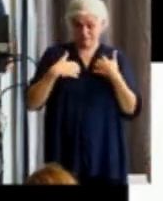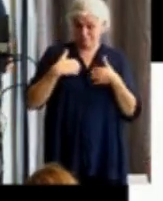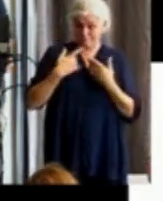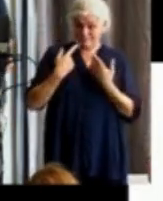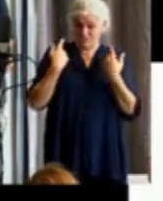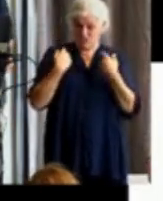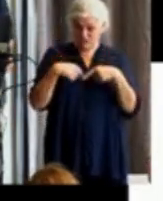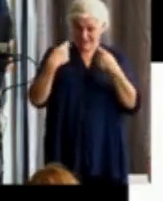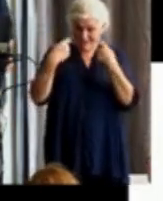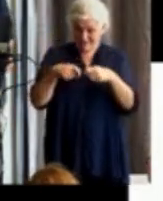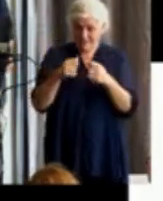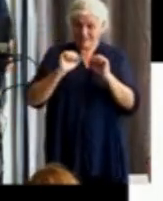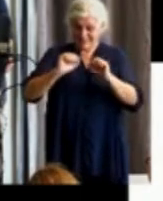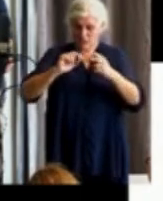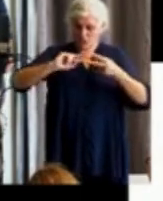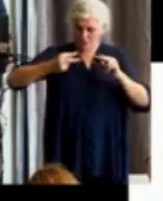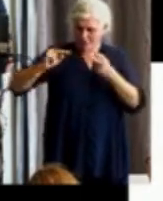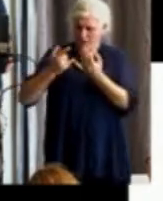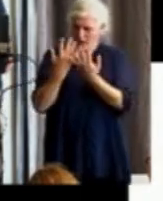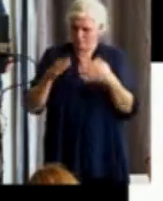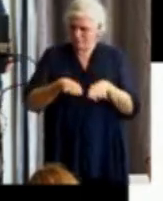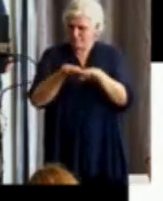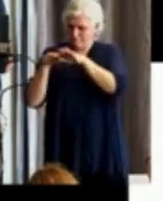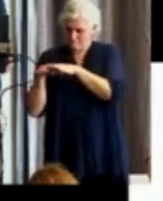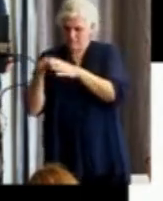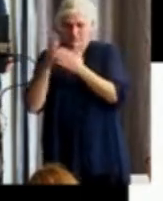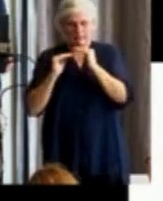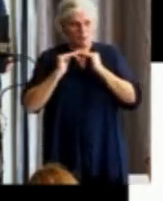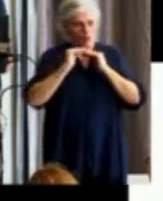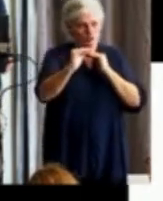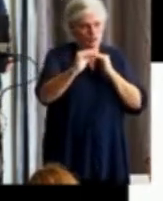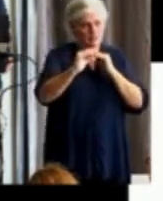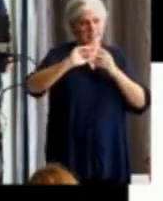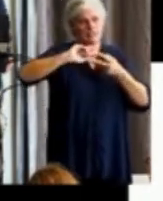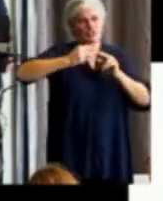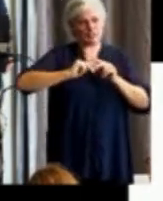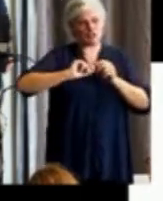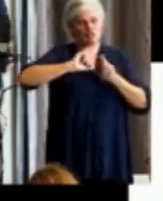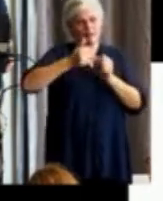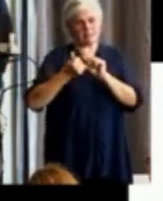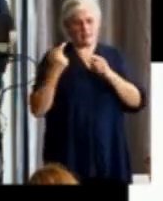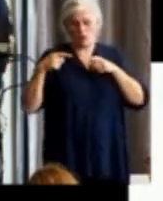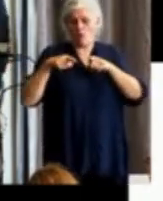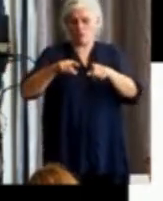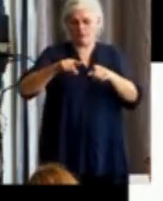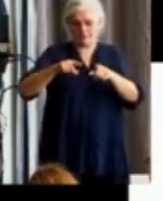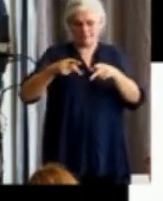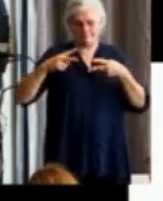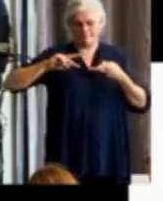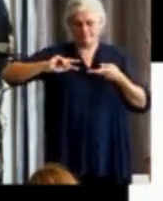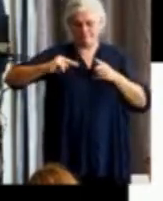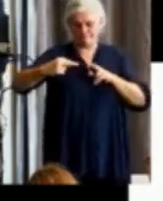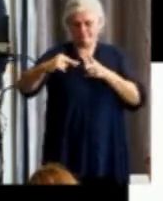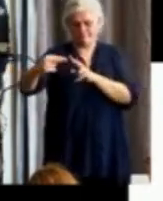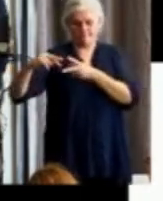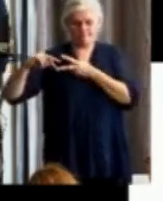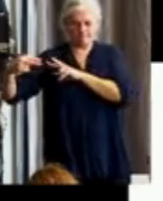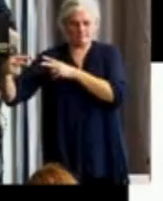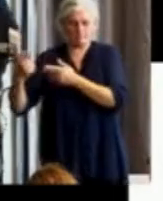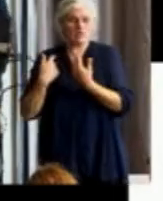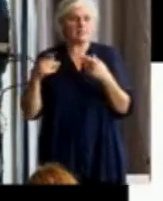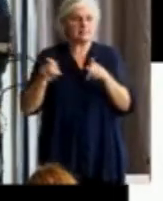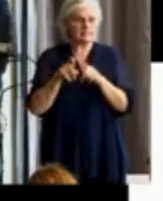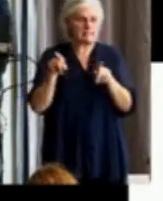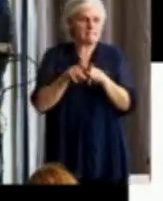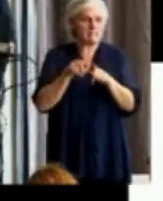share their genes quite a lot in something known as horizontal gene transfer. So unlike us, where we have a load of chromosomes that all contain our